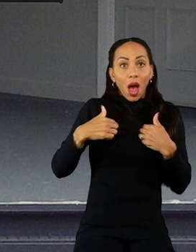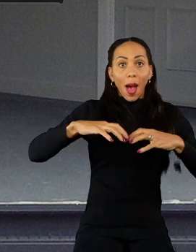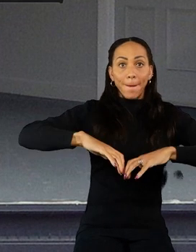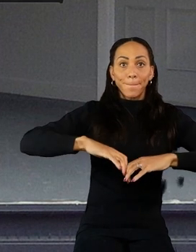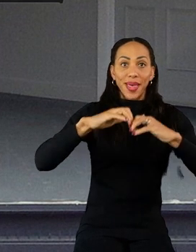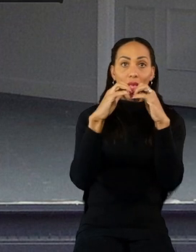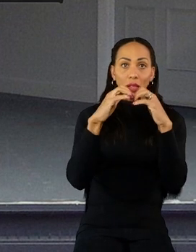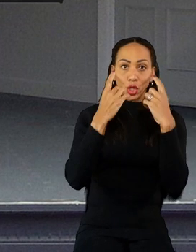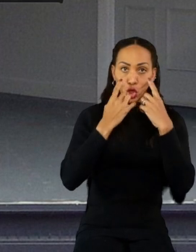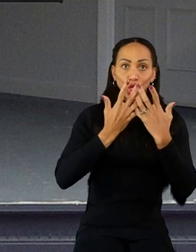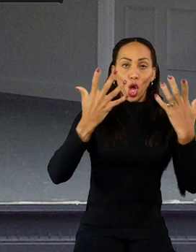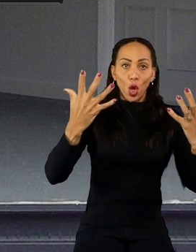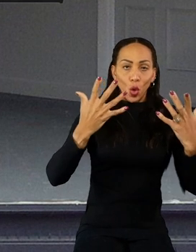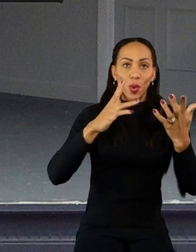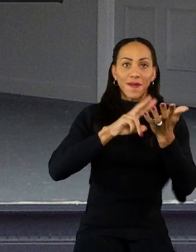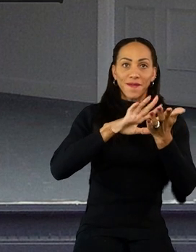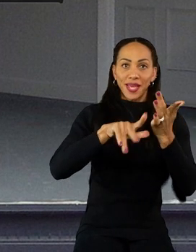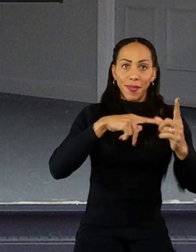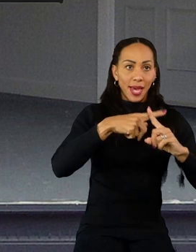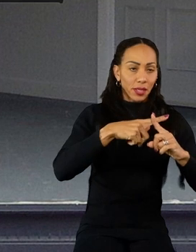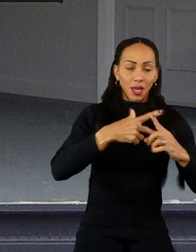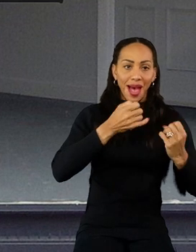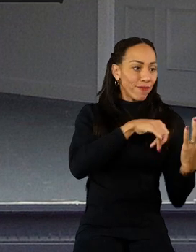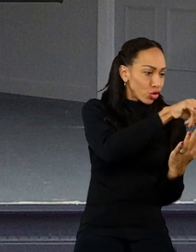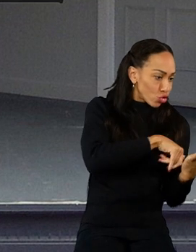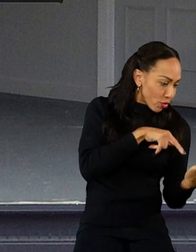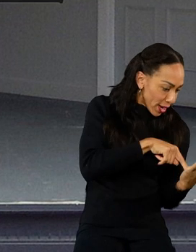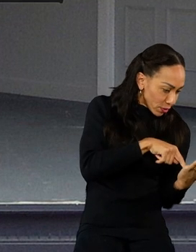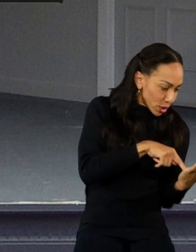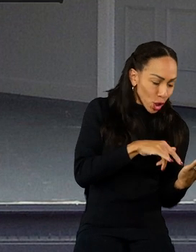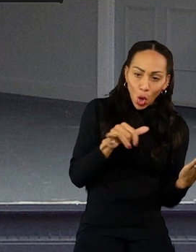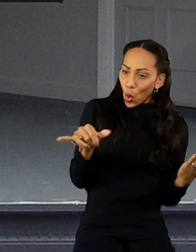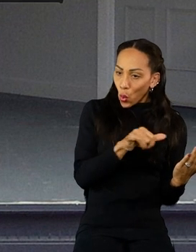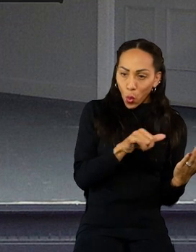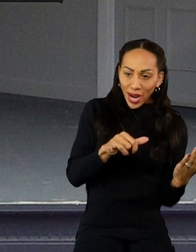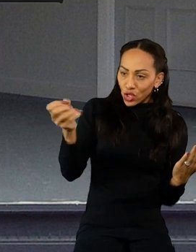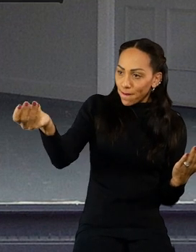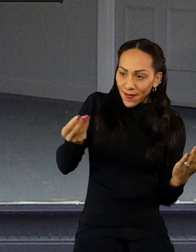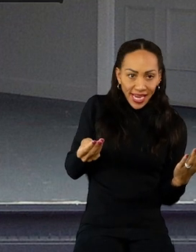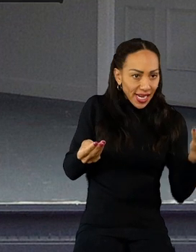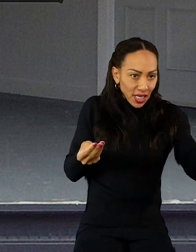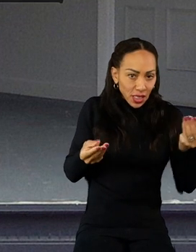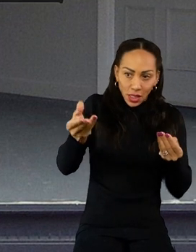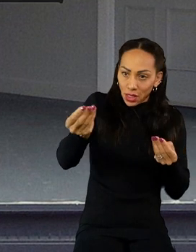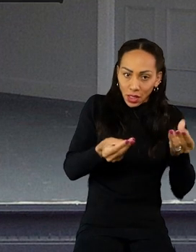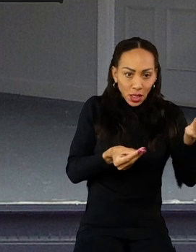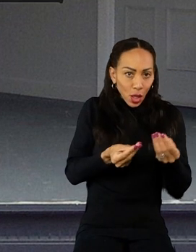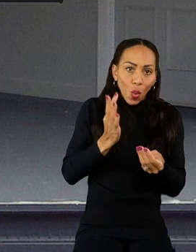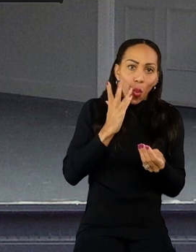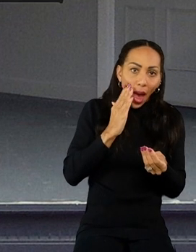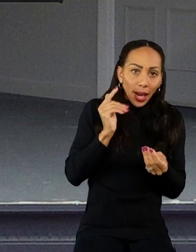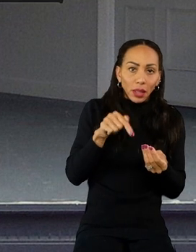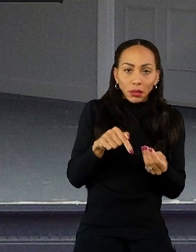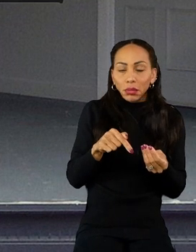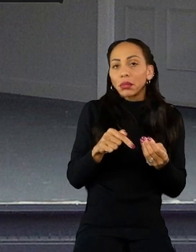could just be the one who builds the whole show in vMix and has a script in front of them, knows which